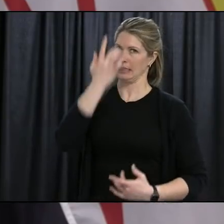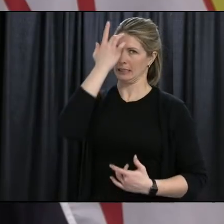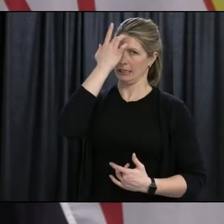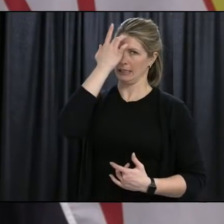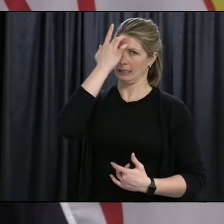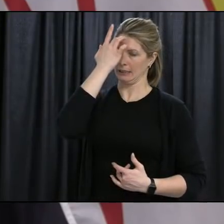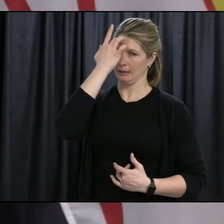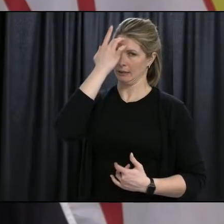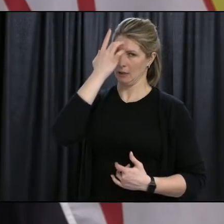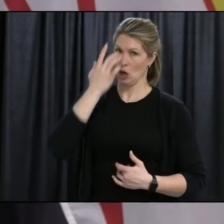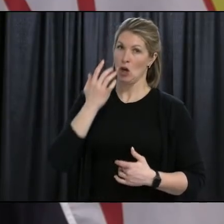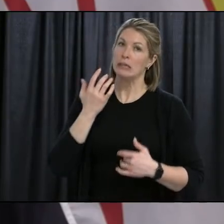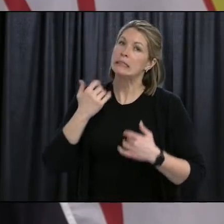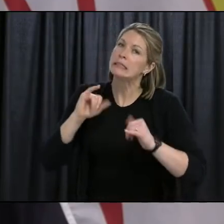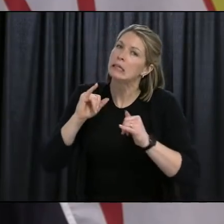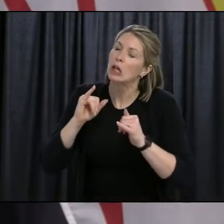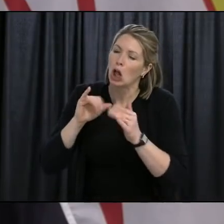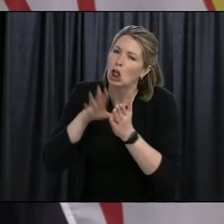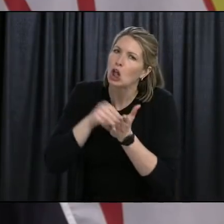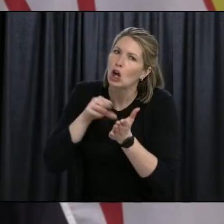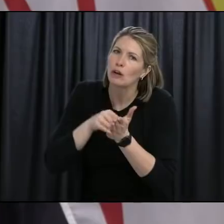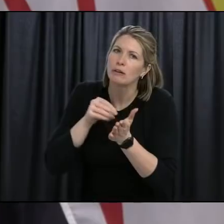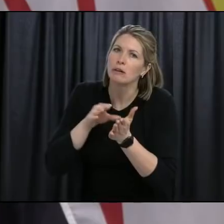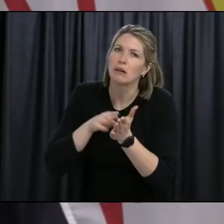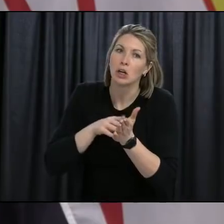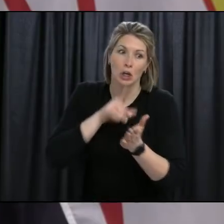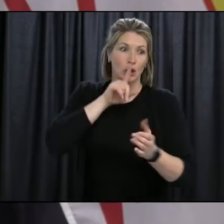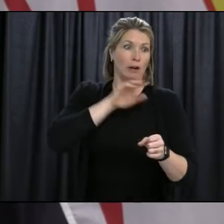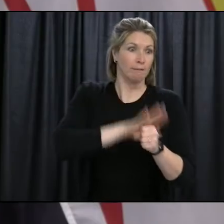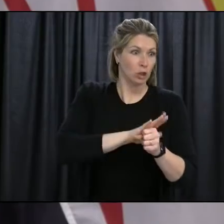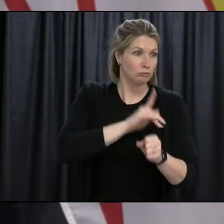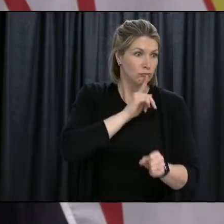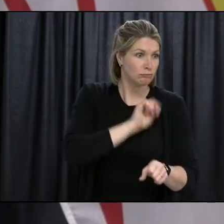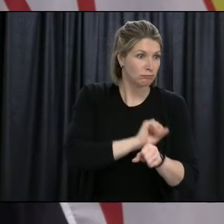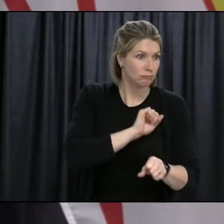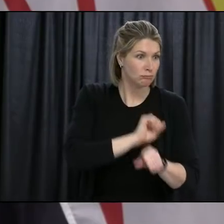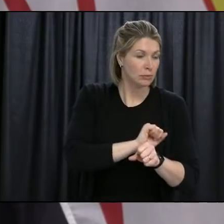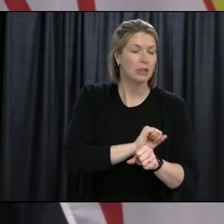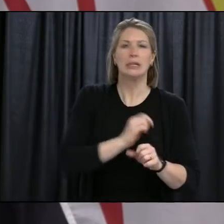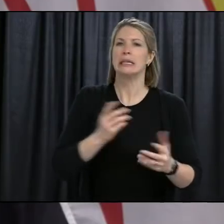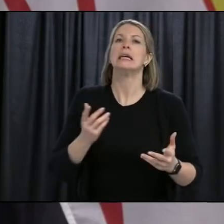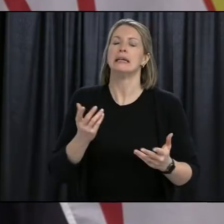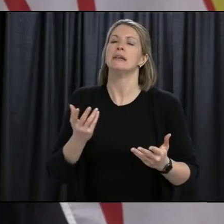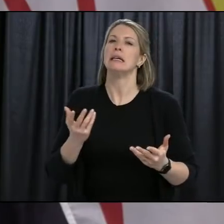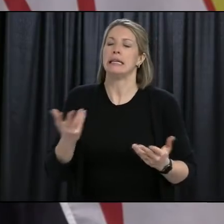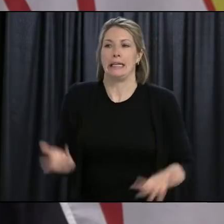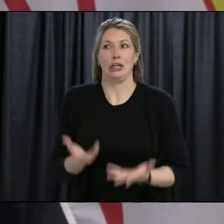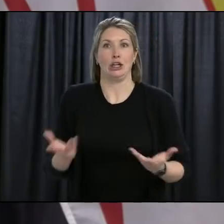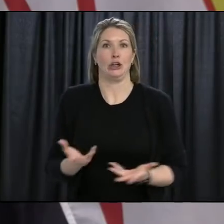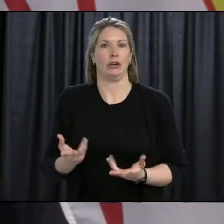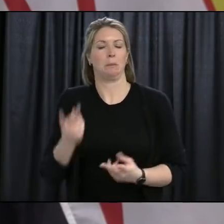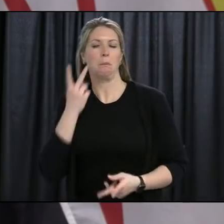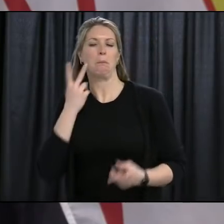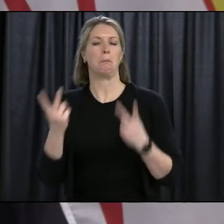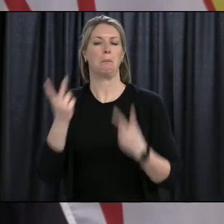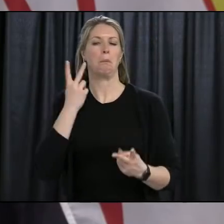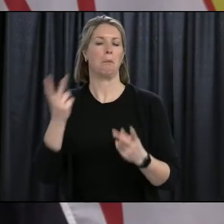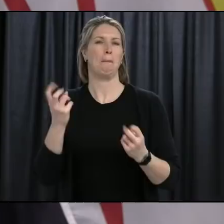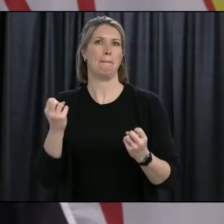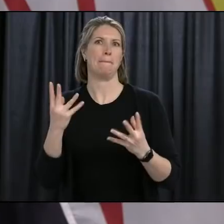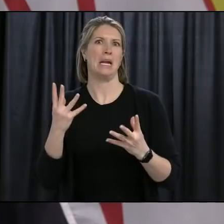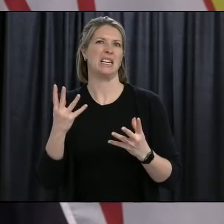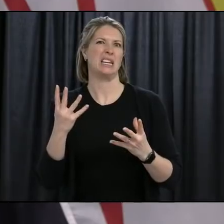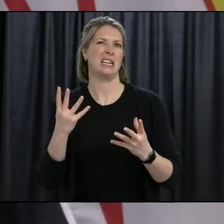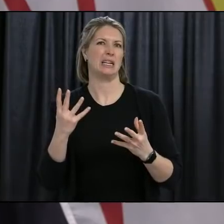anything hard and fast at this point, but certainly in our own experience here, we are seeing that people ended up in